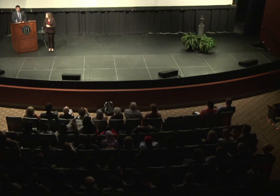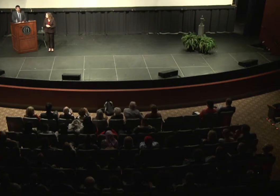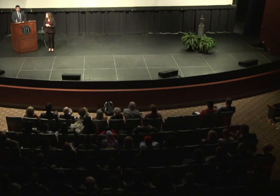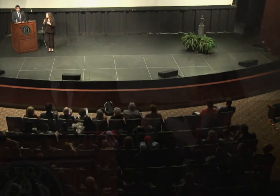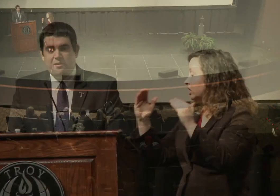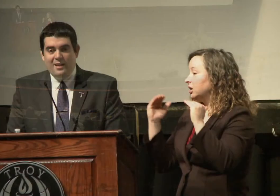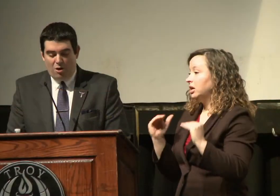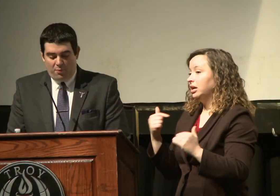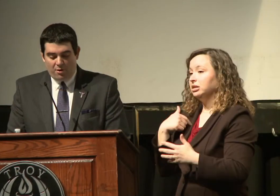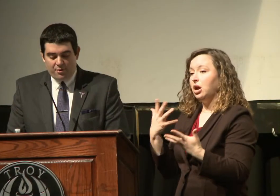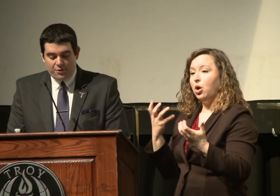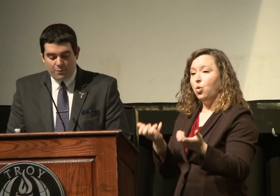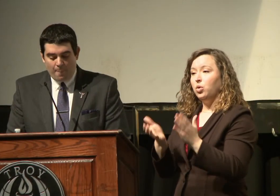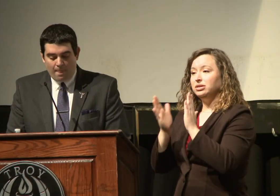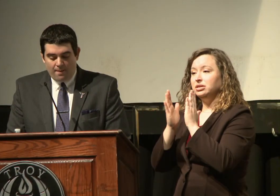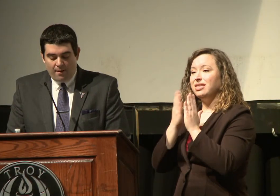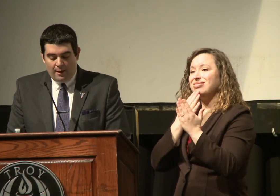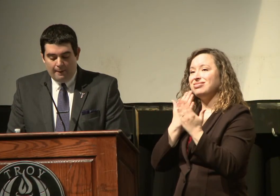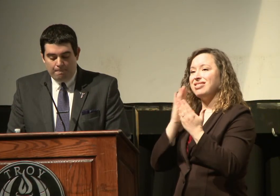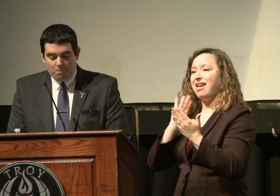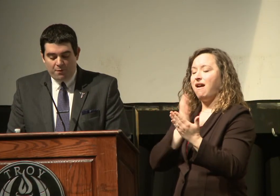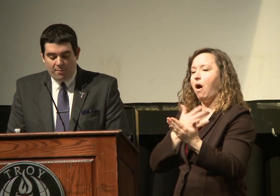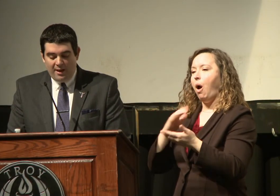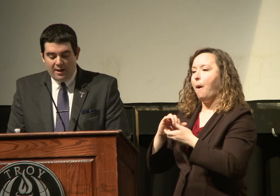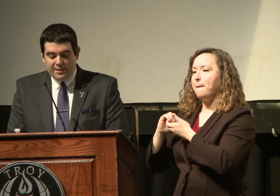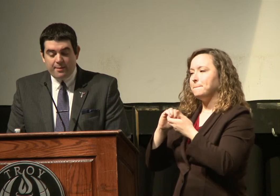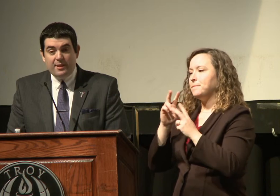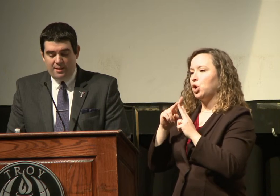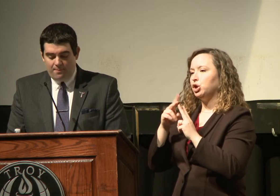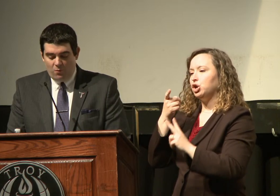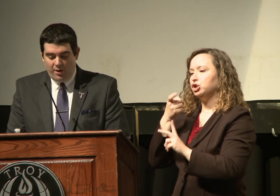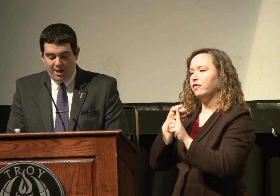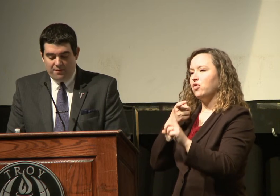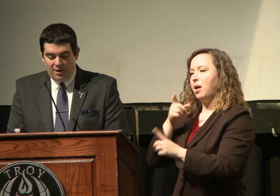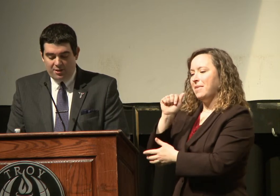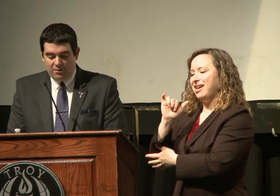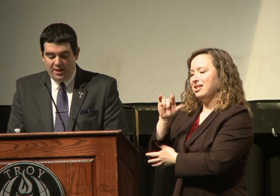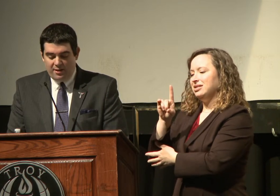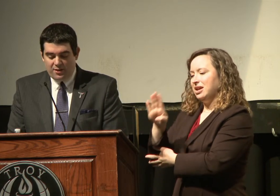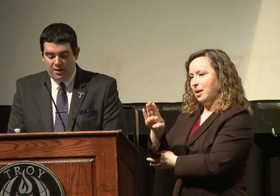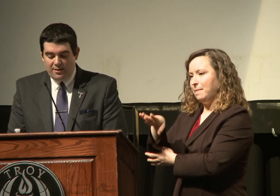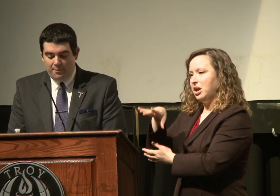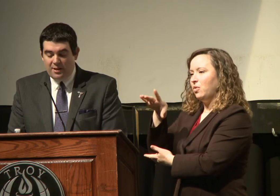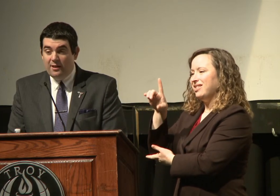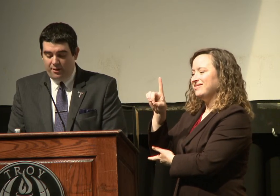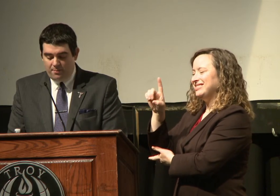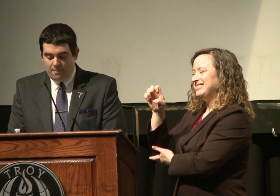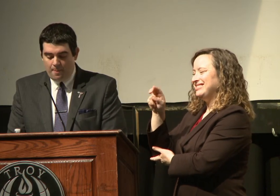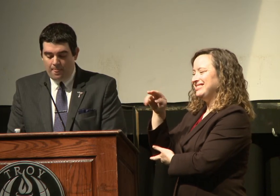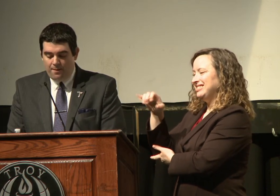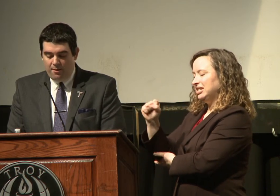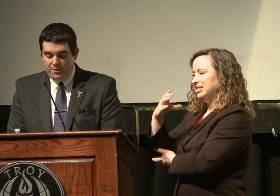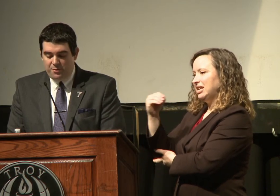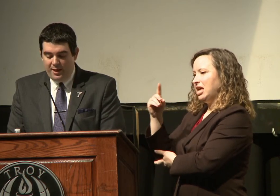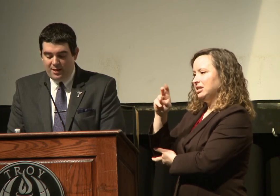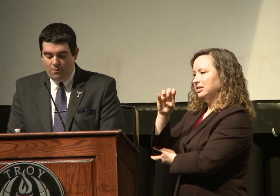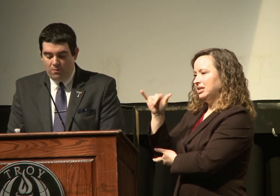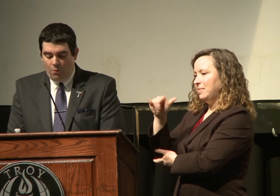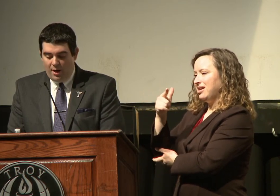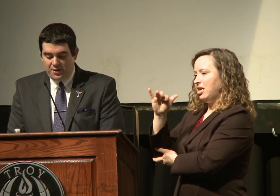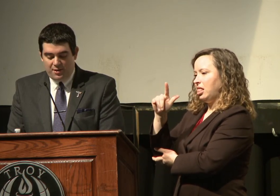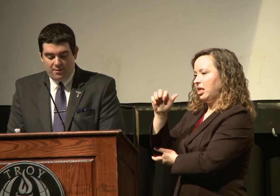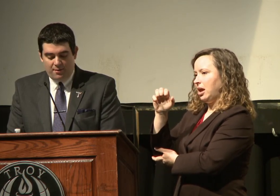Next, I would like to thank our partners. From AIDB, we have Dr. Dennis and Debbie Gilliam, Ms.